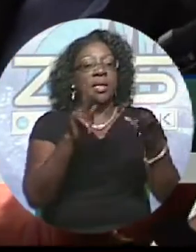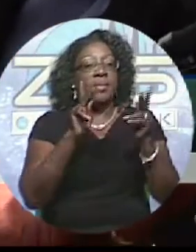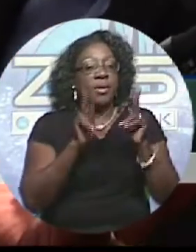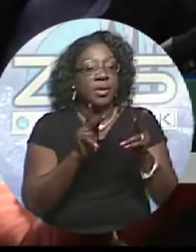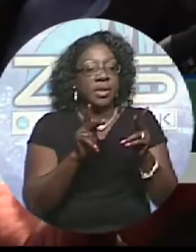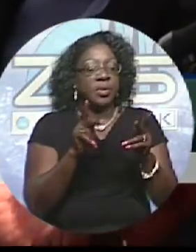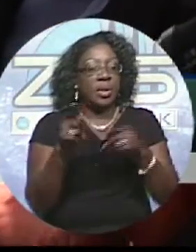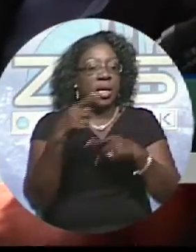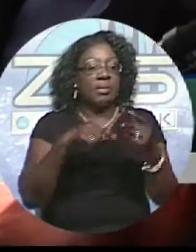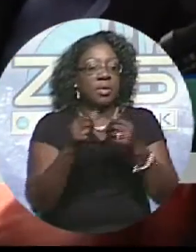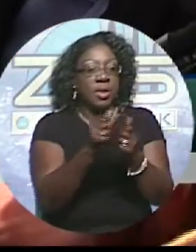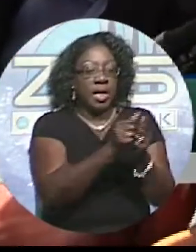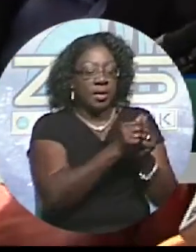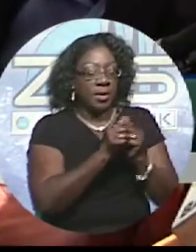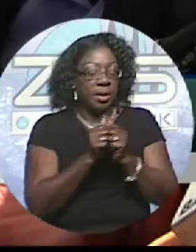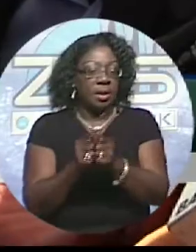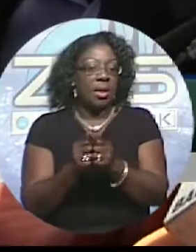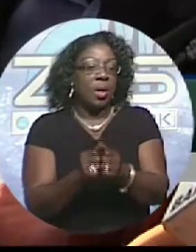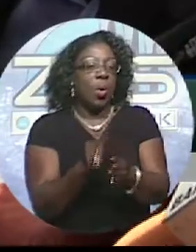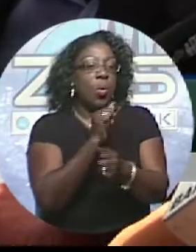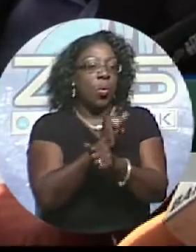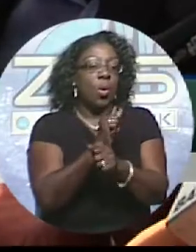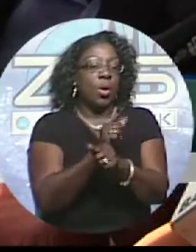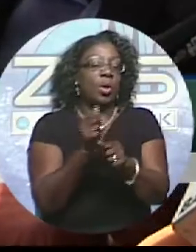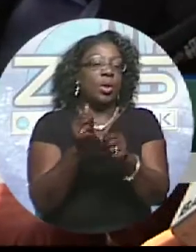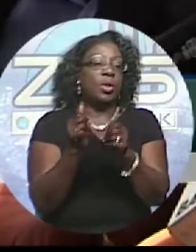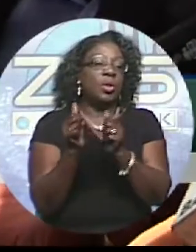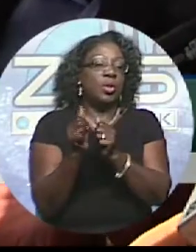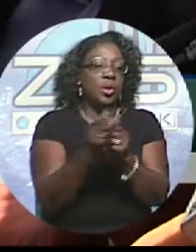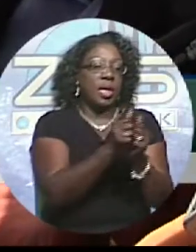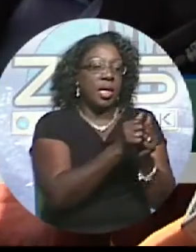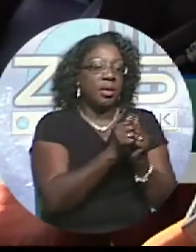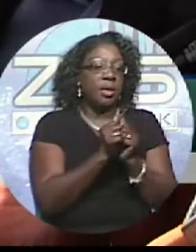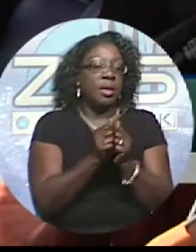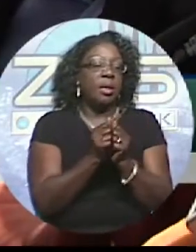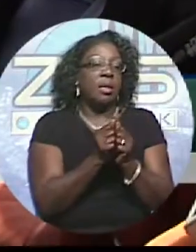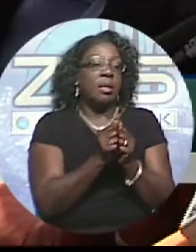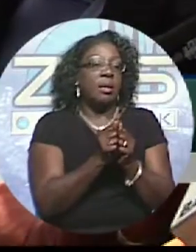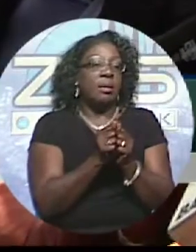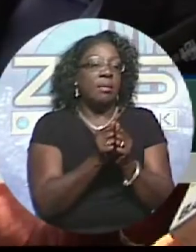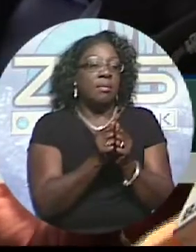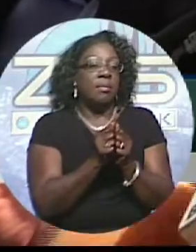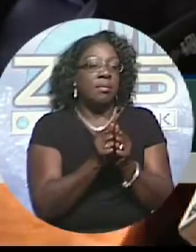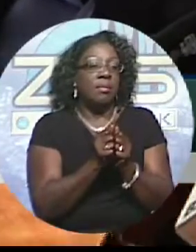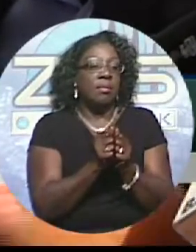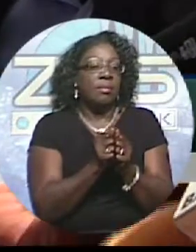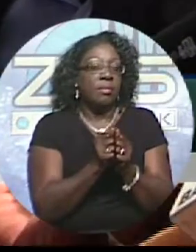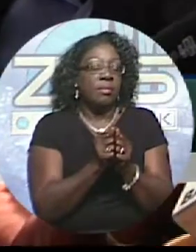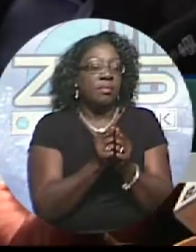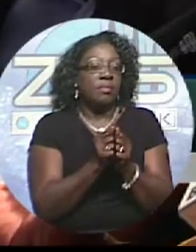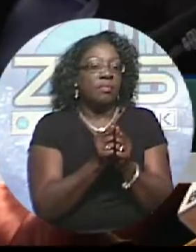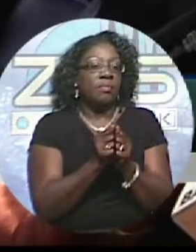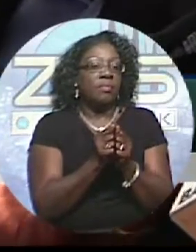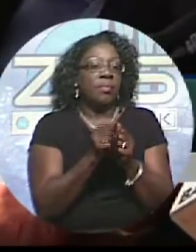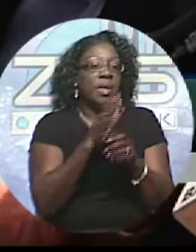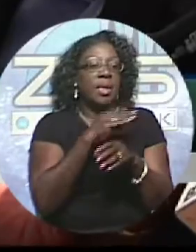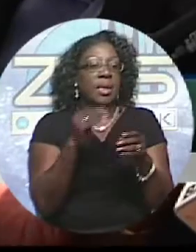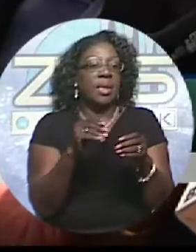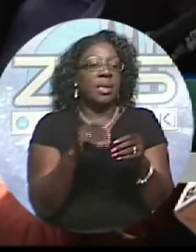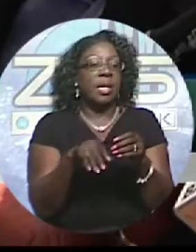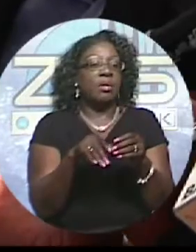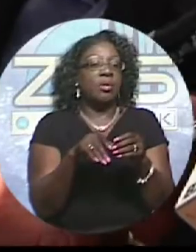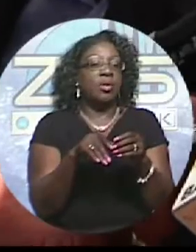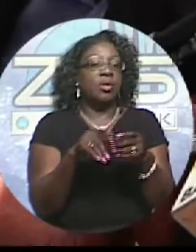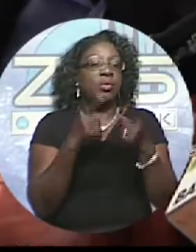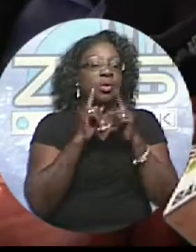the vitriolics that's been a recent feature of this and get down to